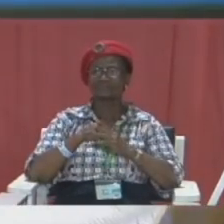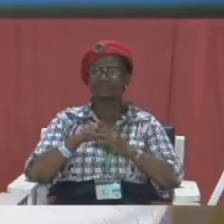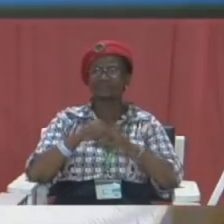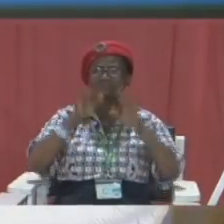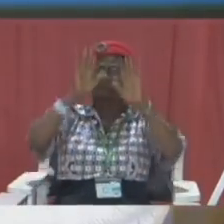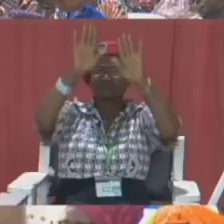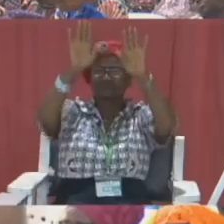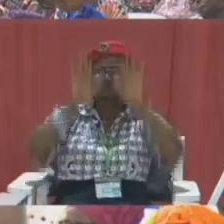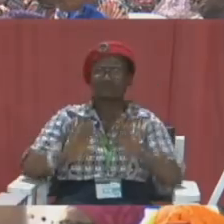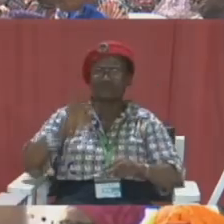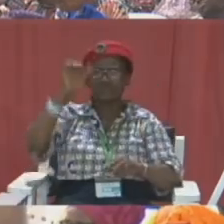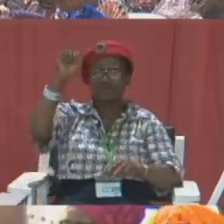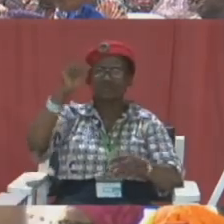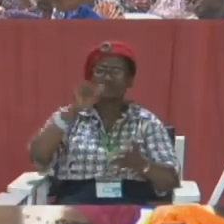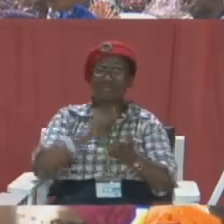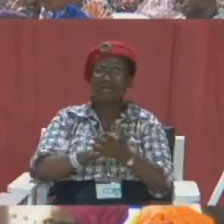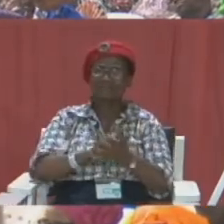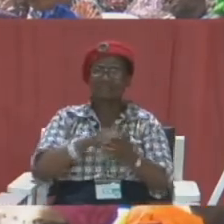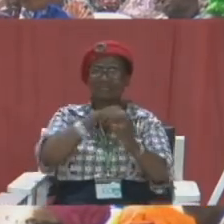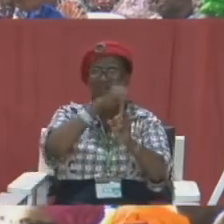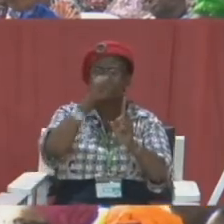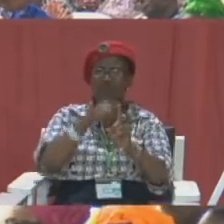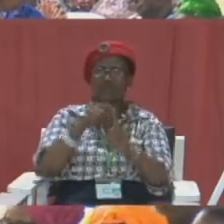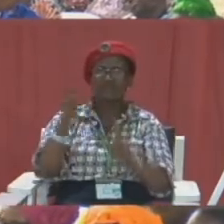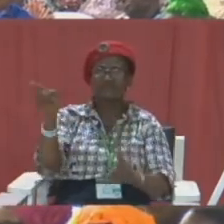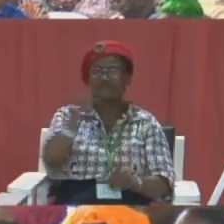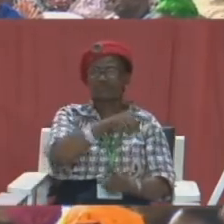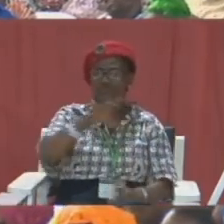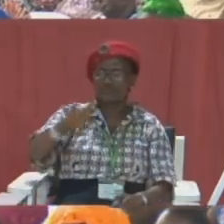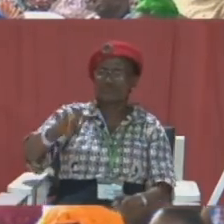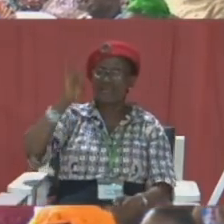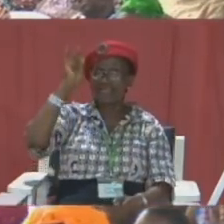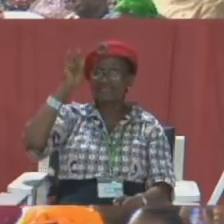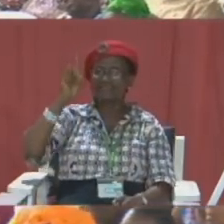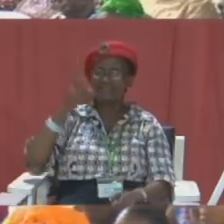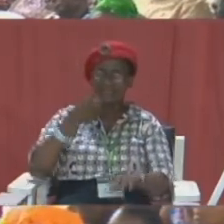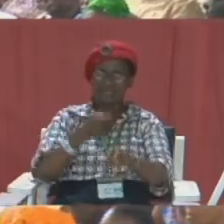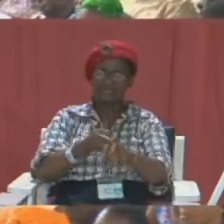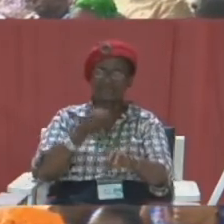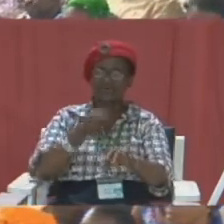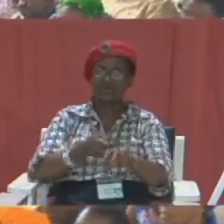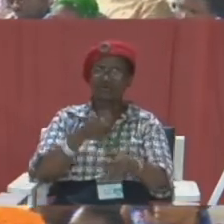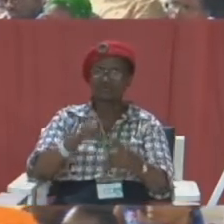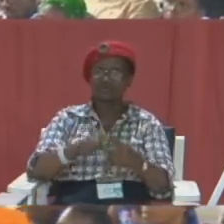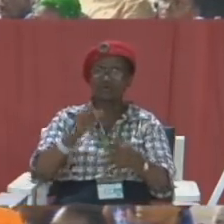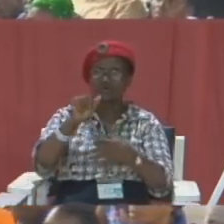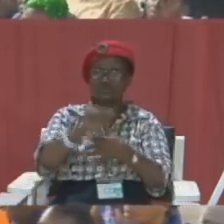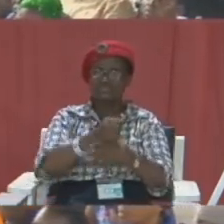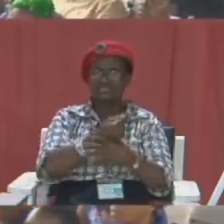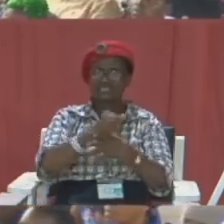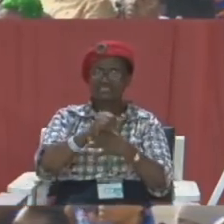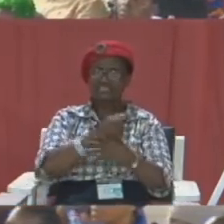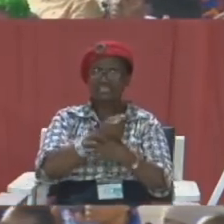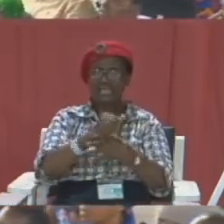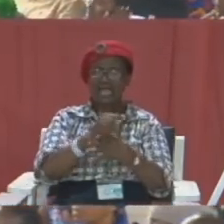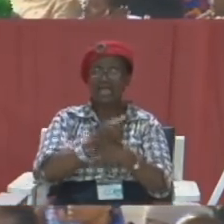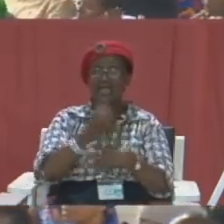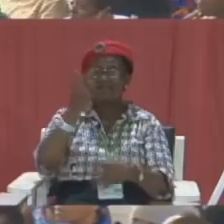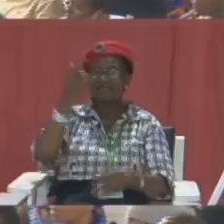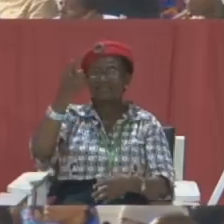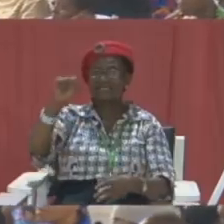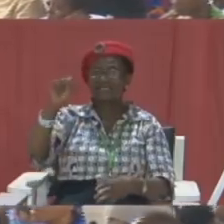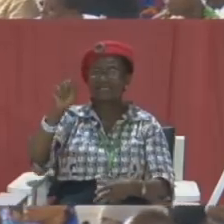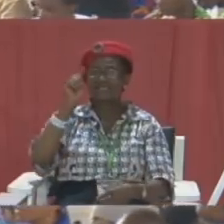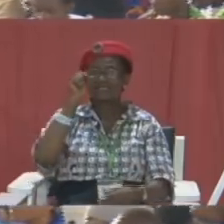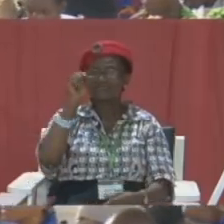Miracles that when you find difficult to share the testimony. Awon ise iyanu to je pe eru gan ma